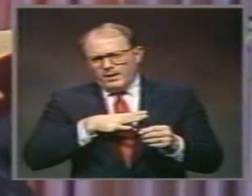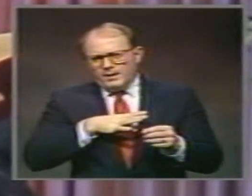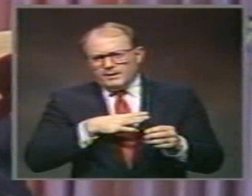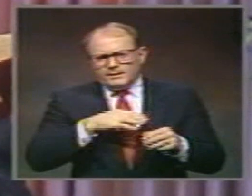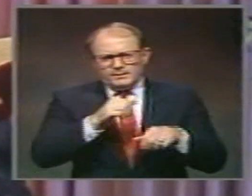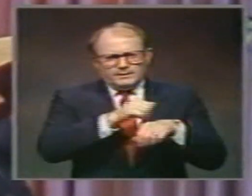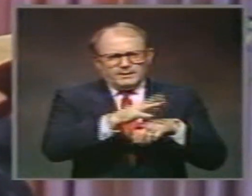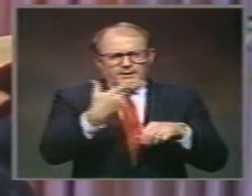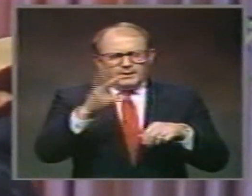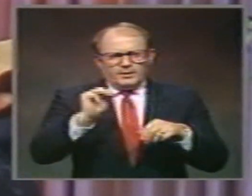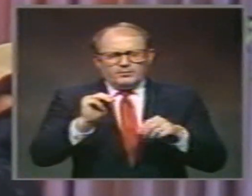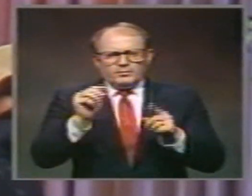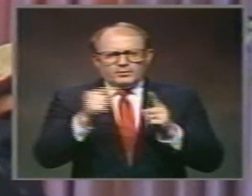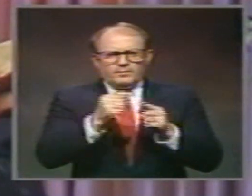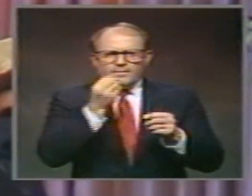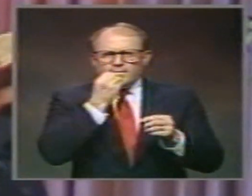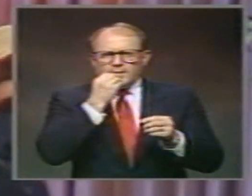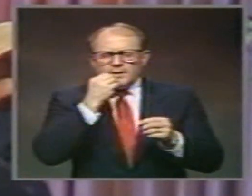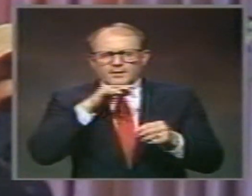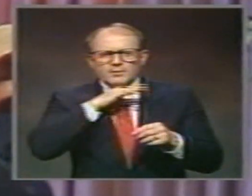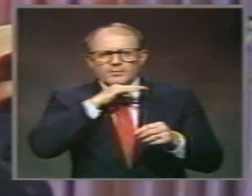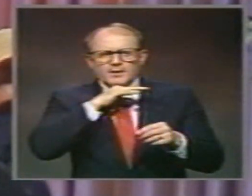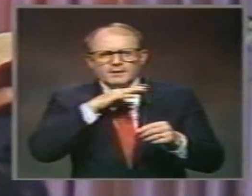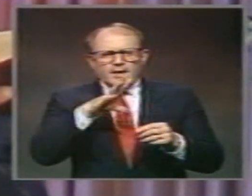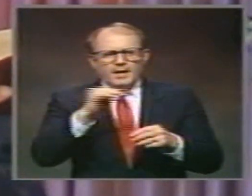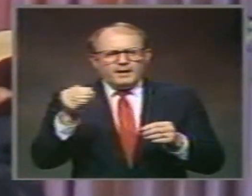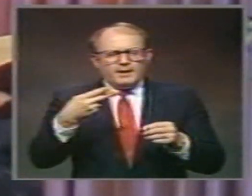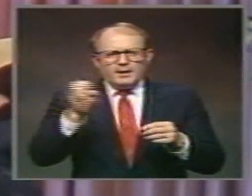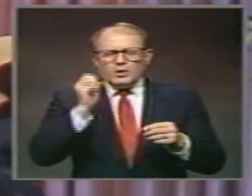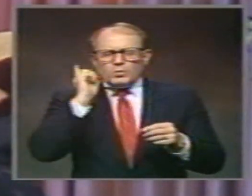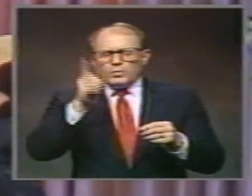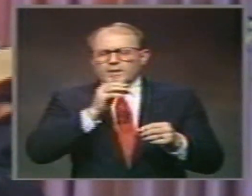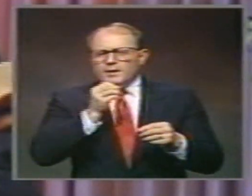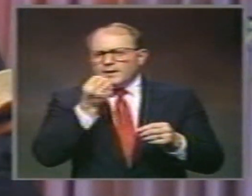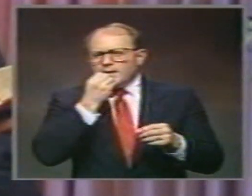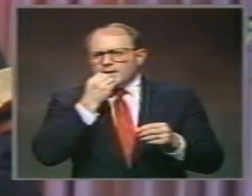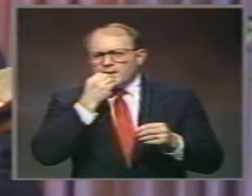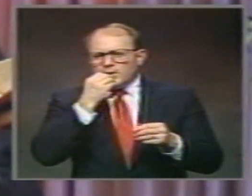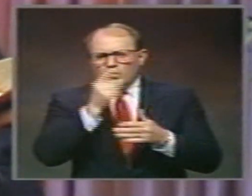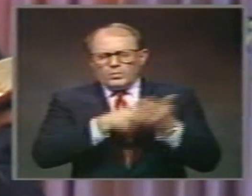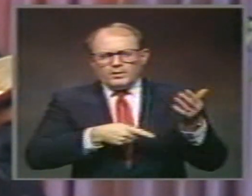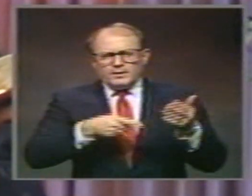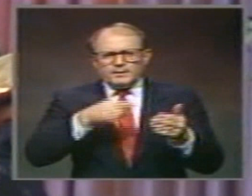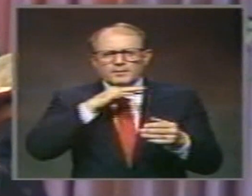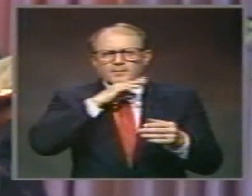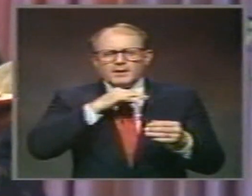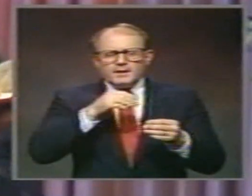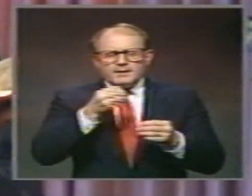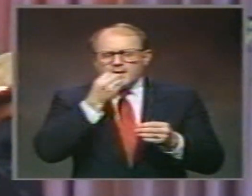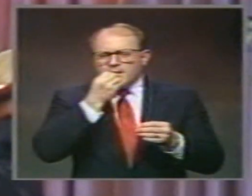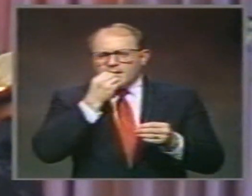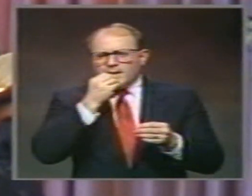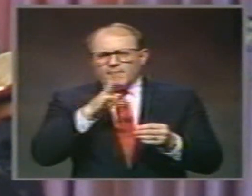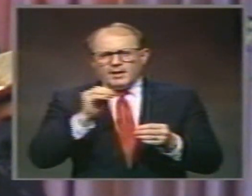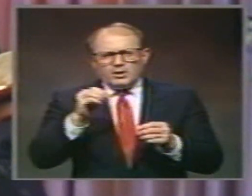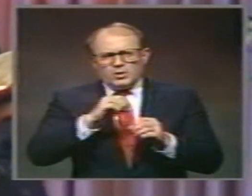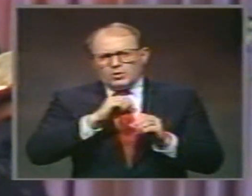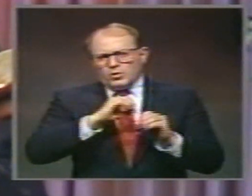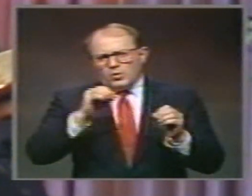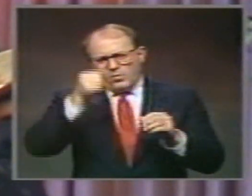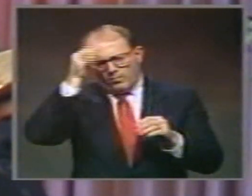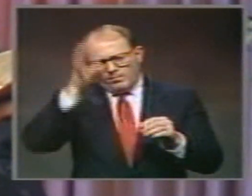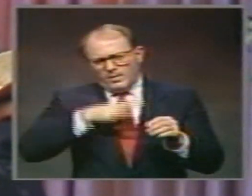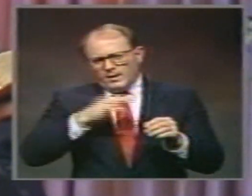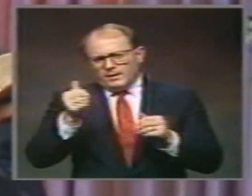fields to feed swine. And he would fain have filled his belly with the husk that the swine did eat, and no man gave unto